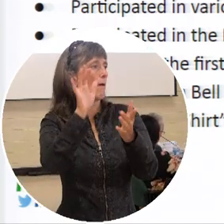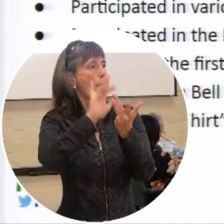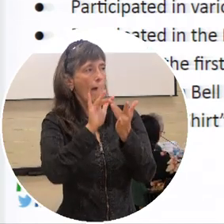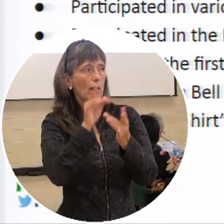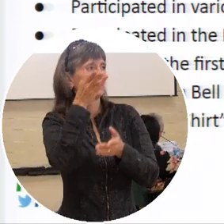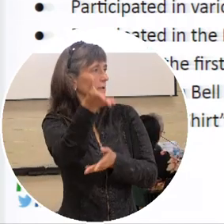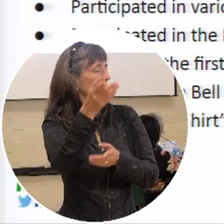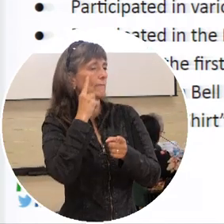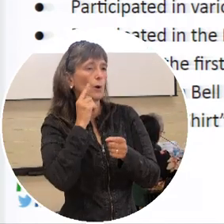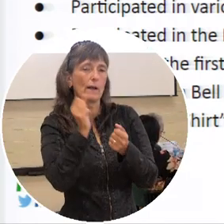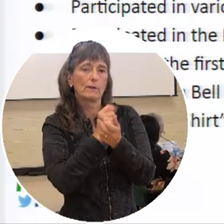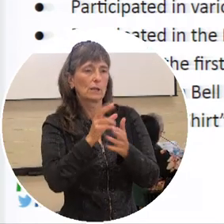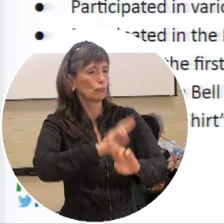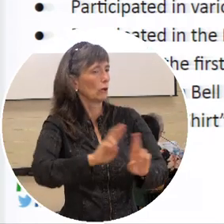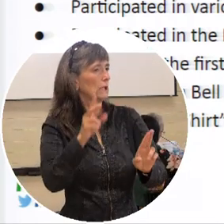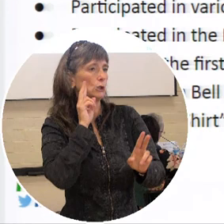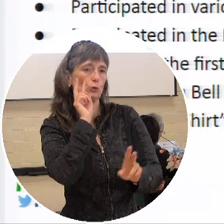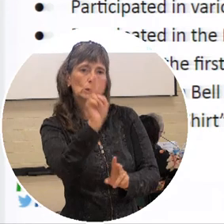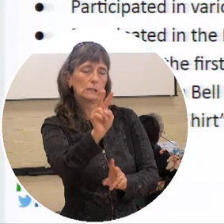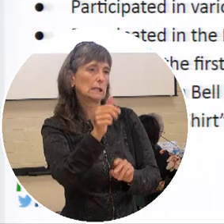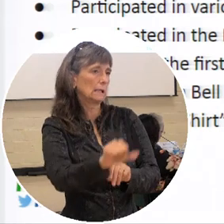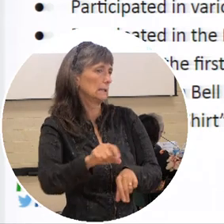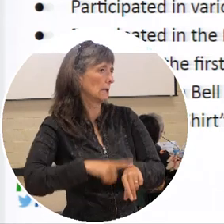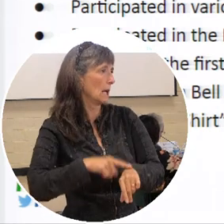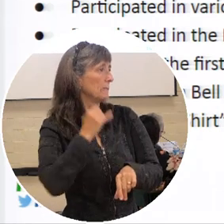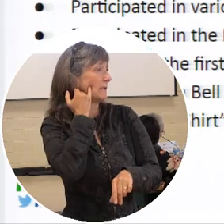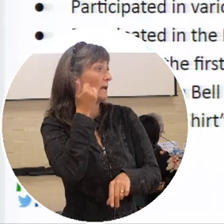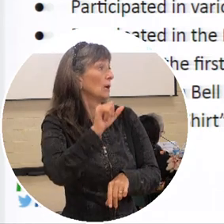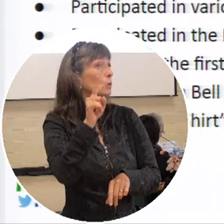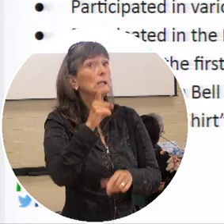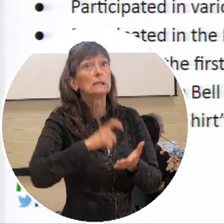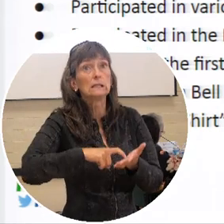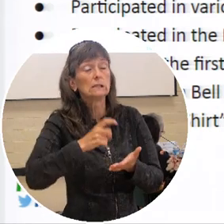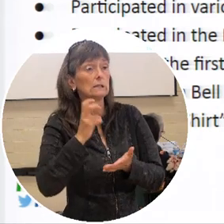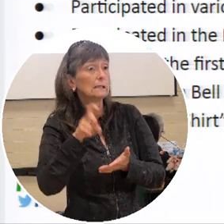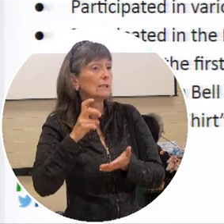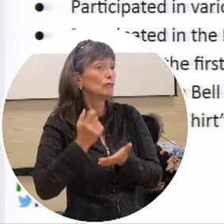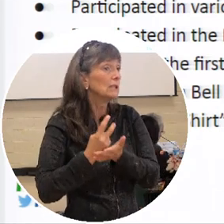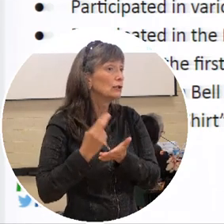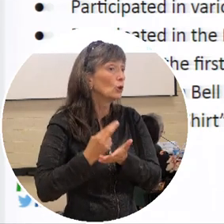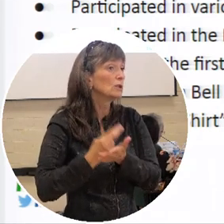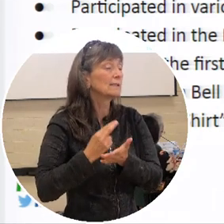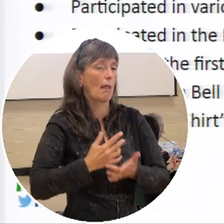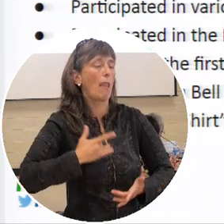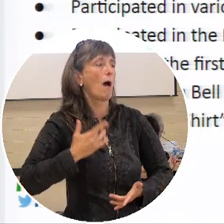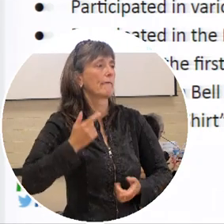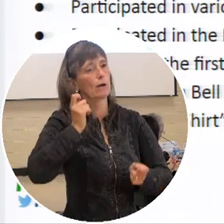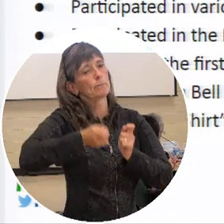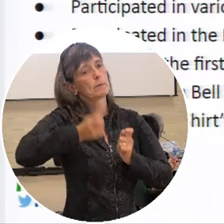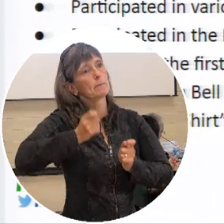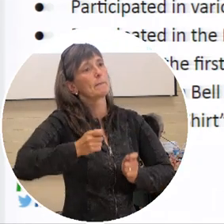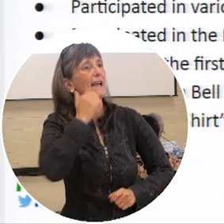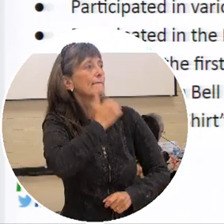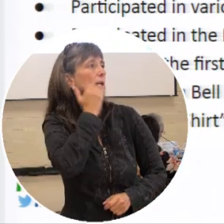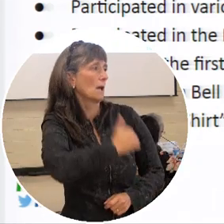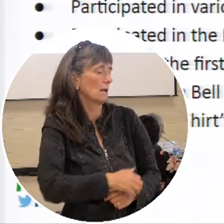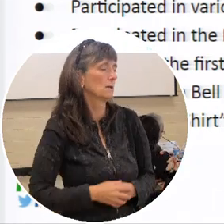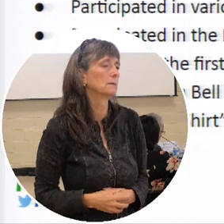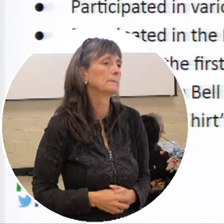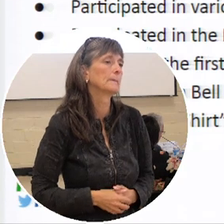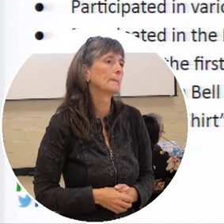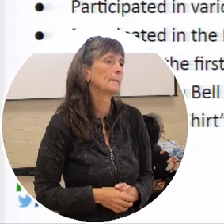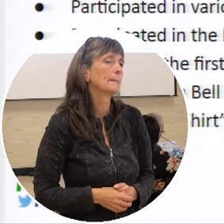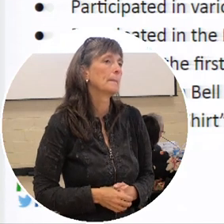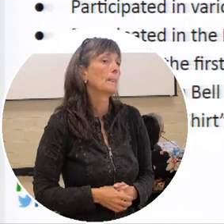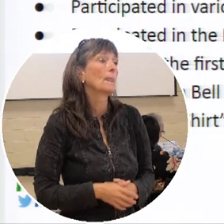a virtual document that resource document that gets updated live day to day.